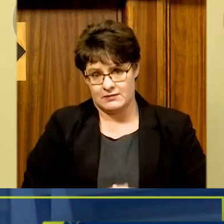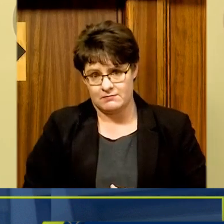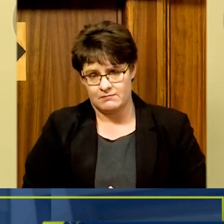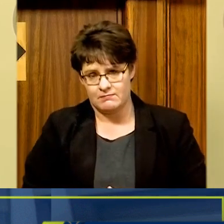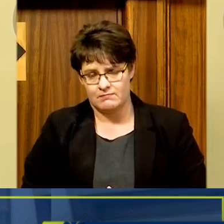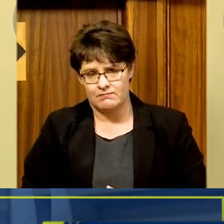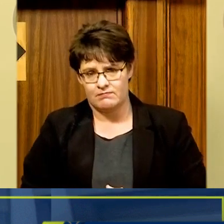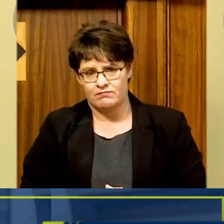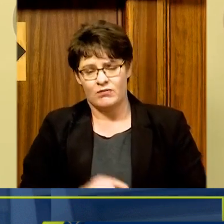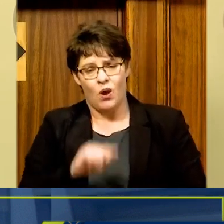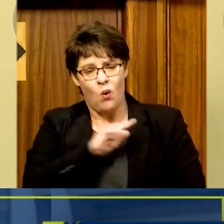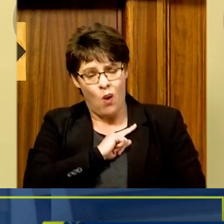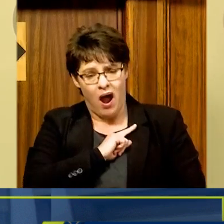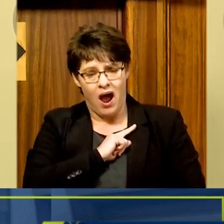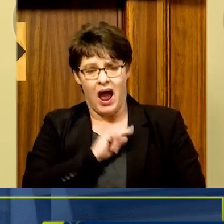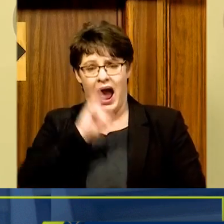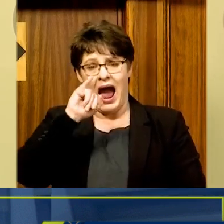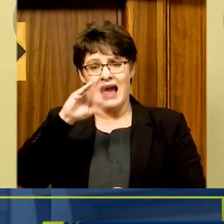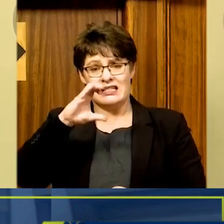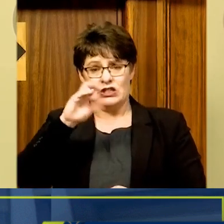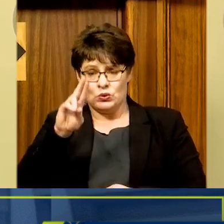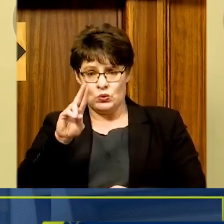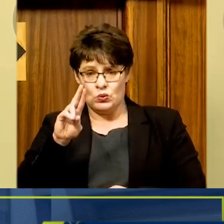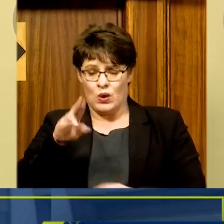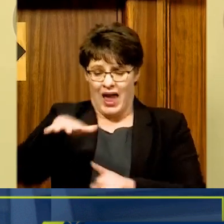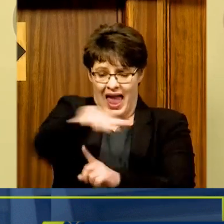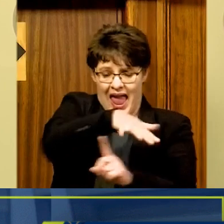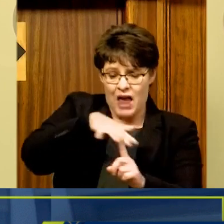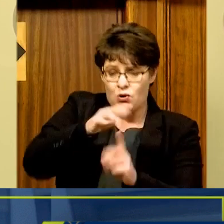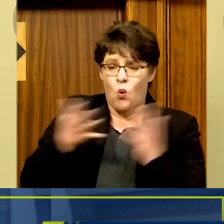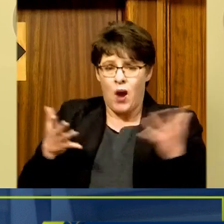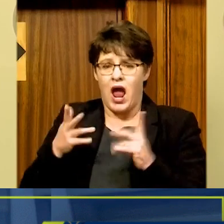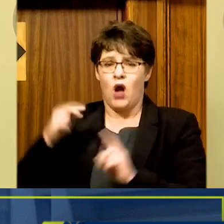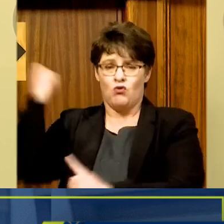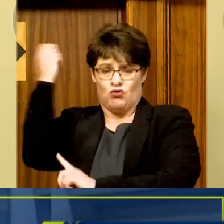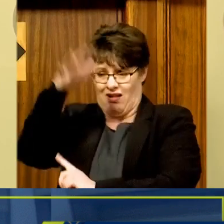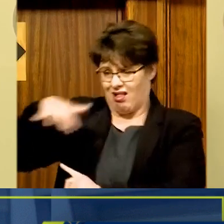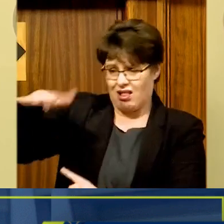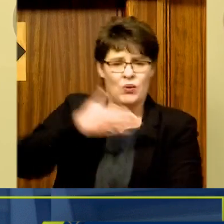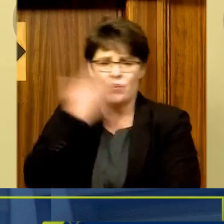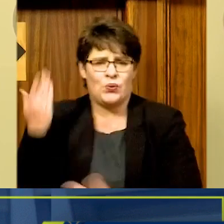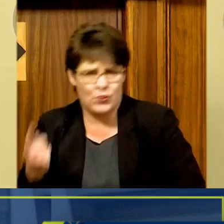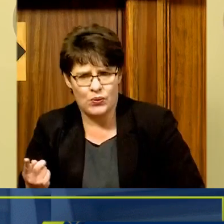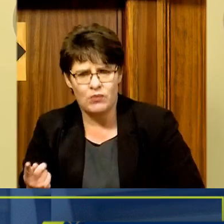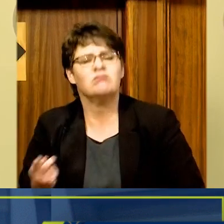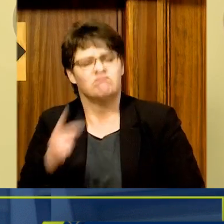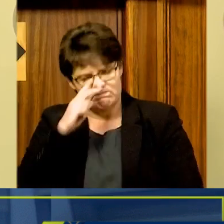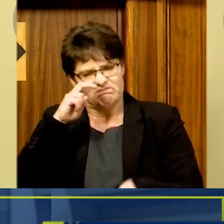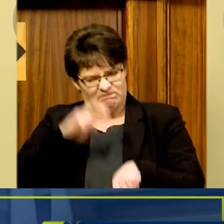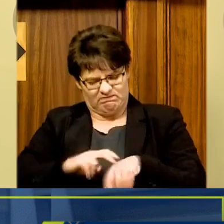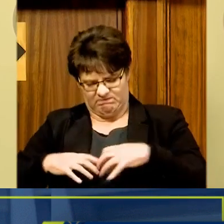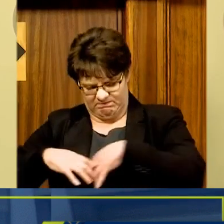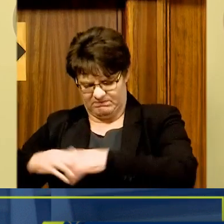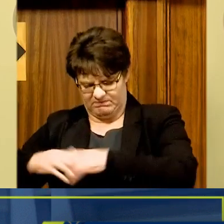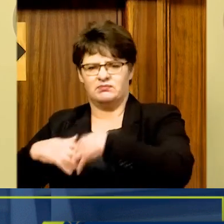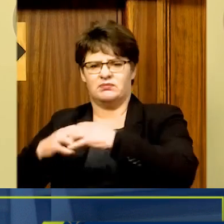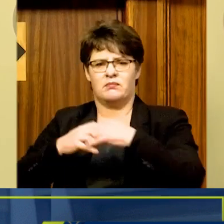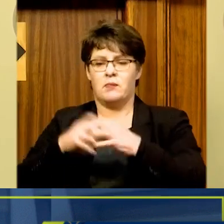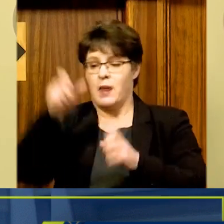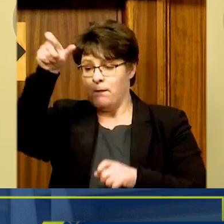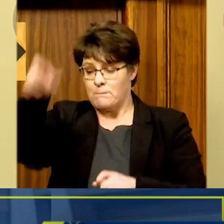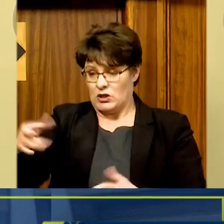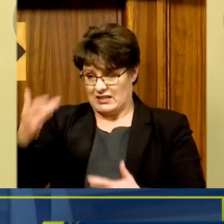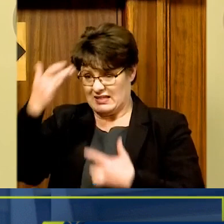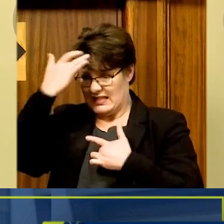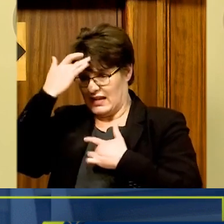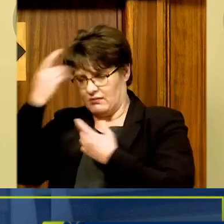lack of critical care facilities in rural areas, measures are being put in place to refer